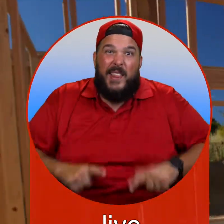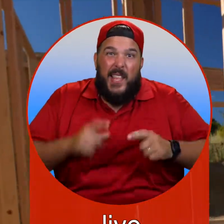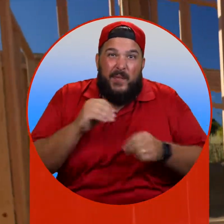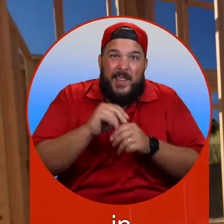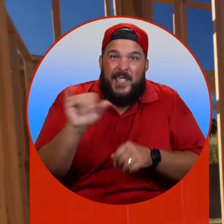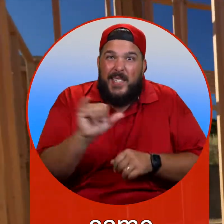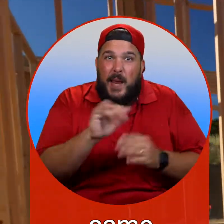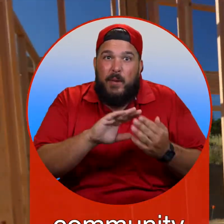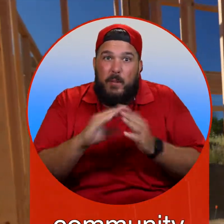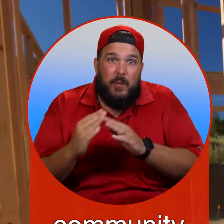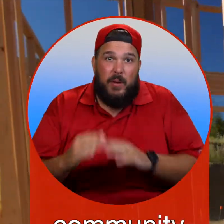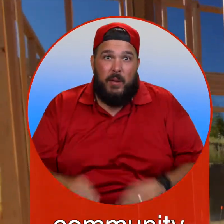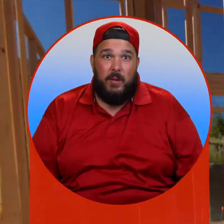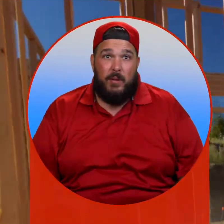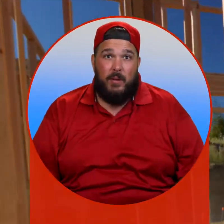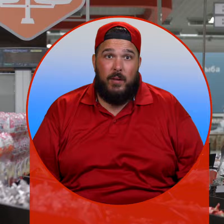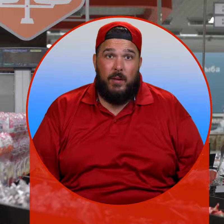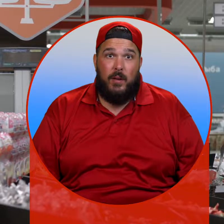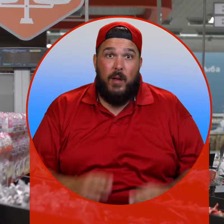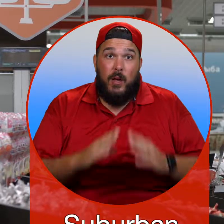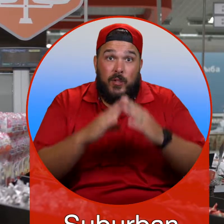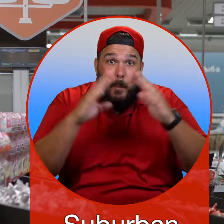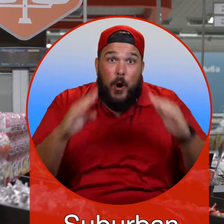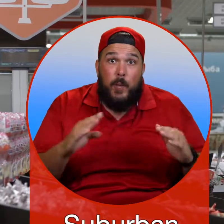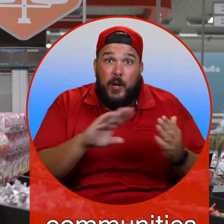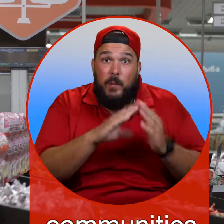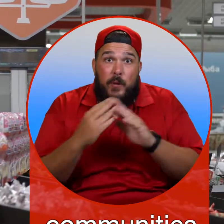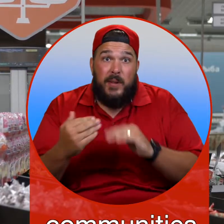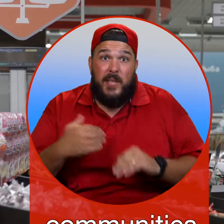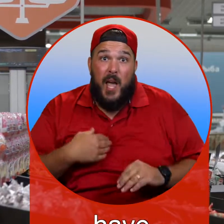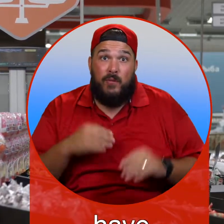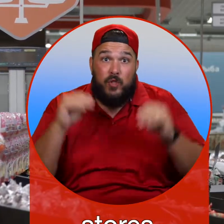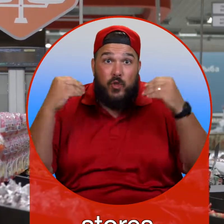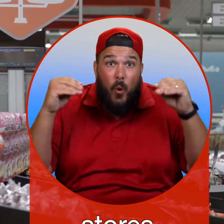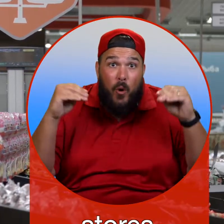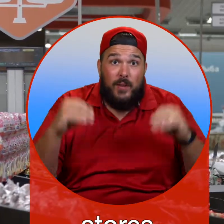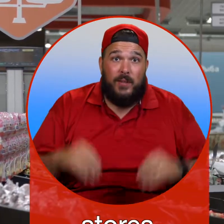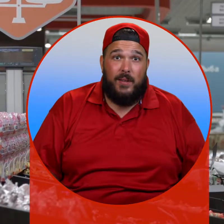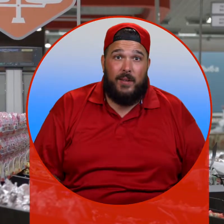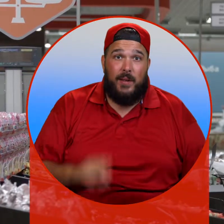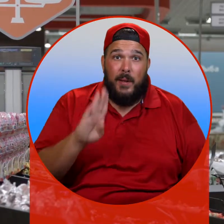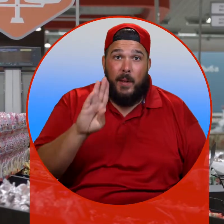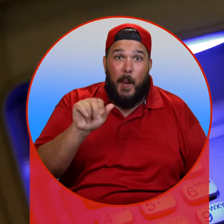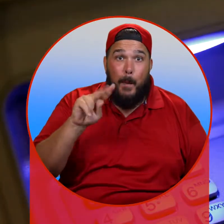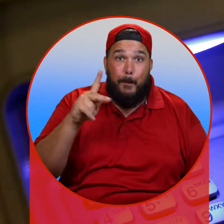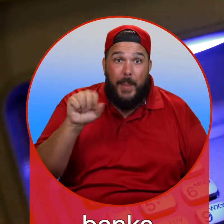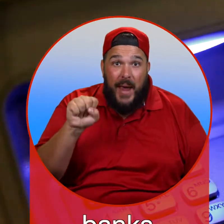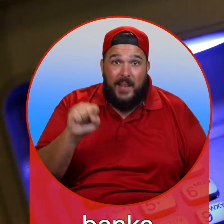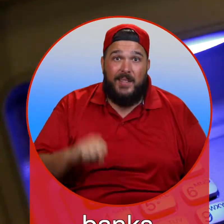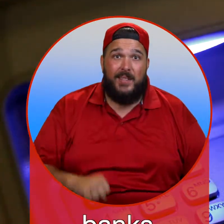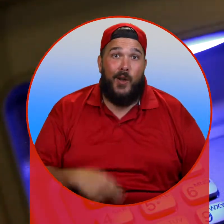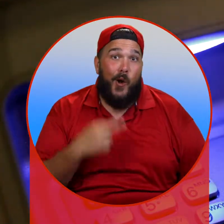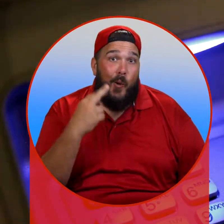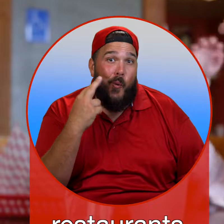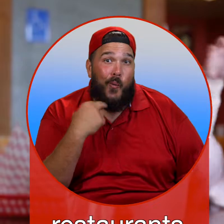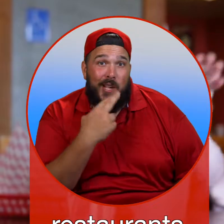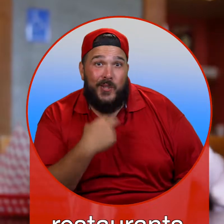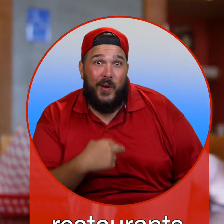work and live in the same community. Suburban communities have stores,